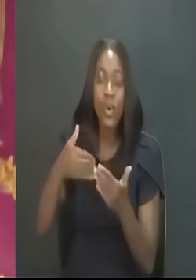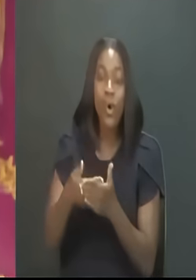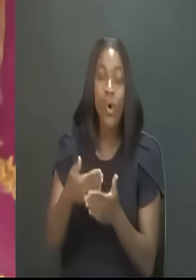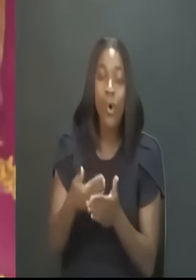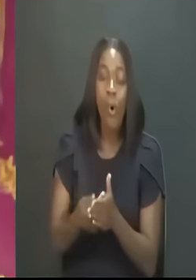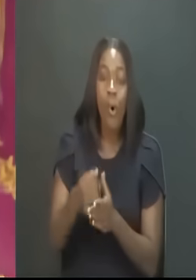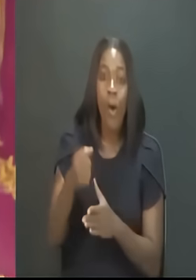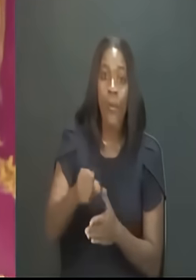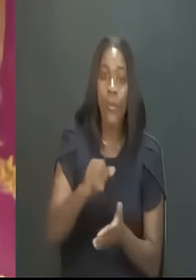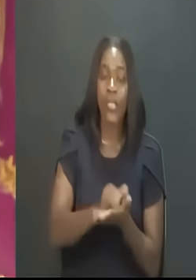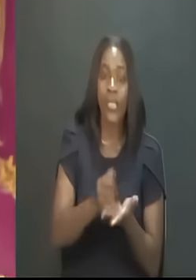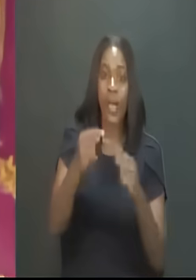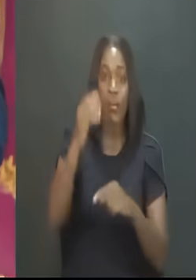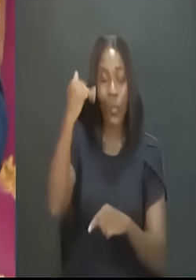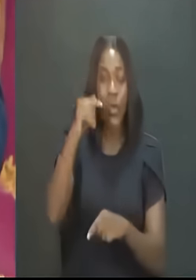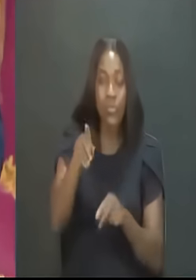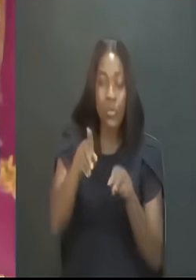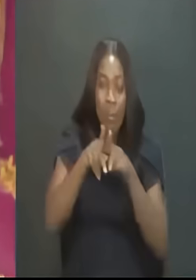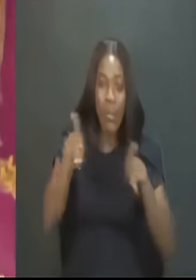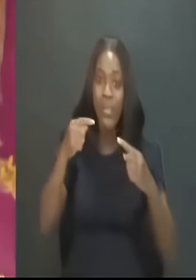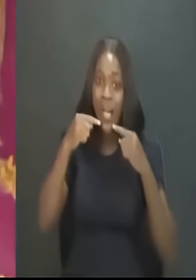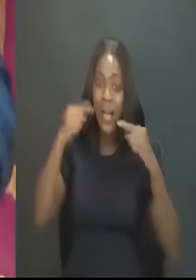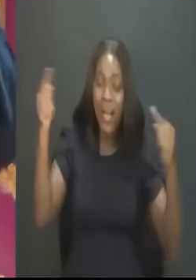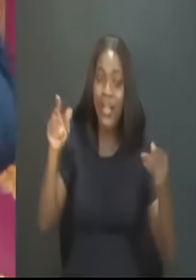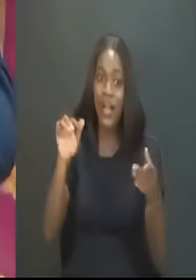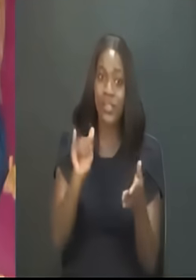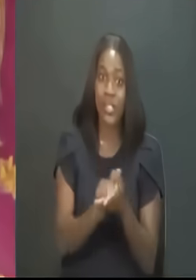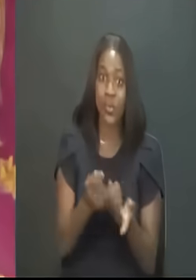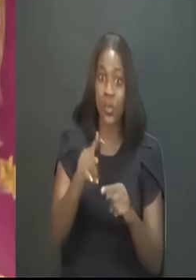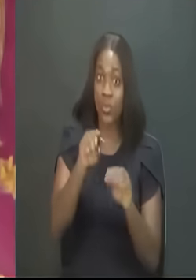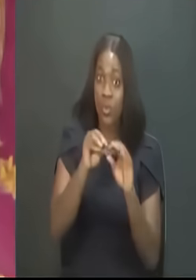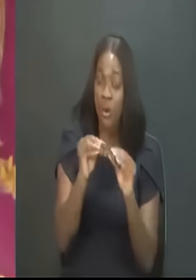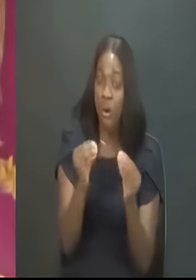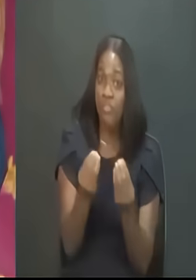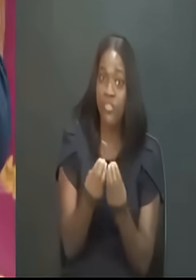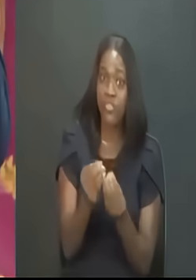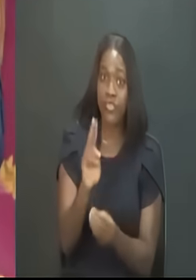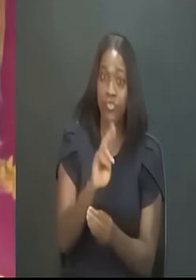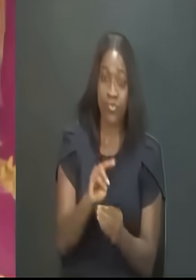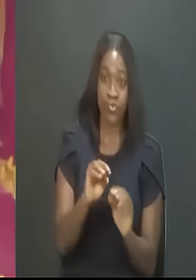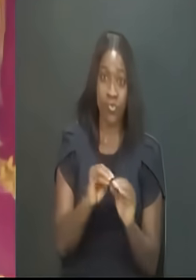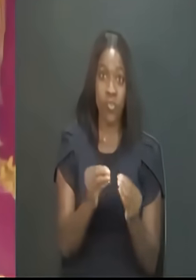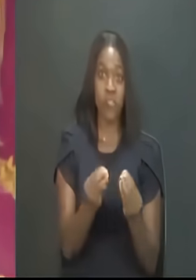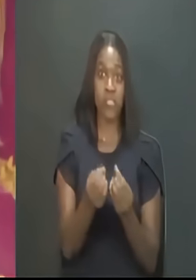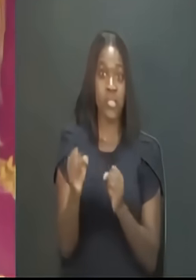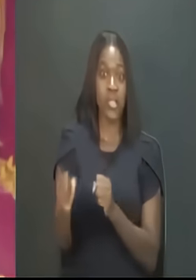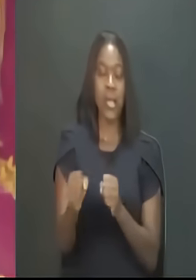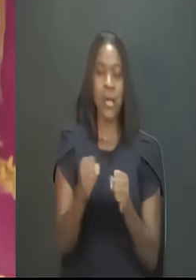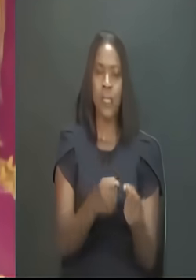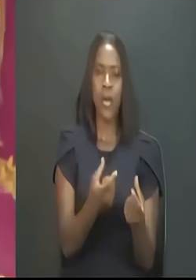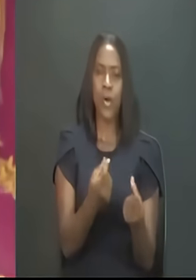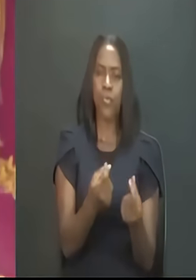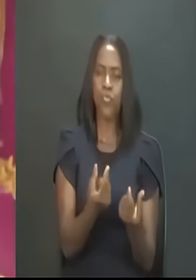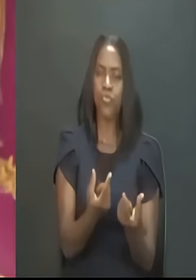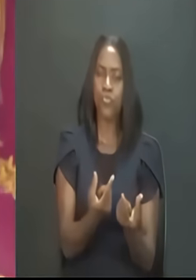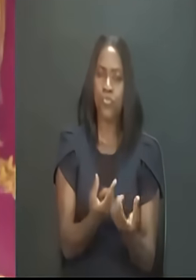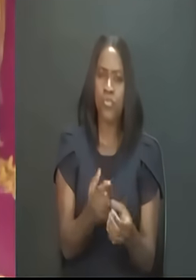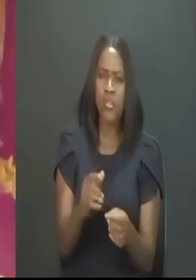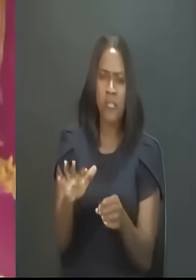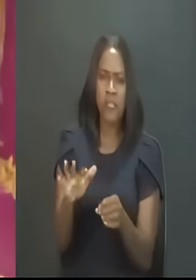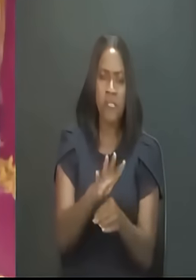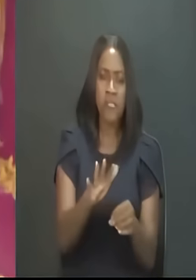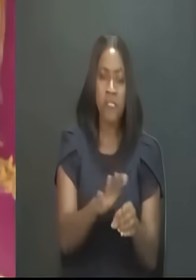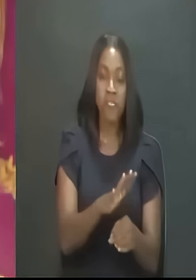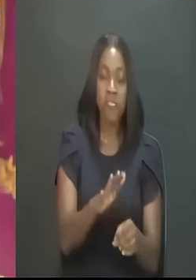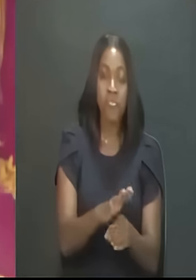publicly indicated that once in office, you use your office to staff public agencies with party